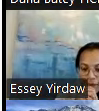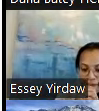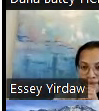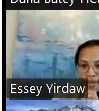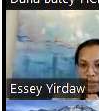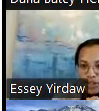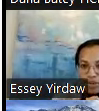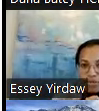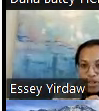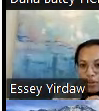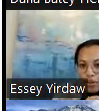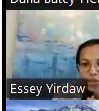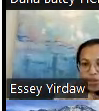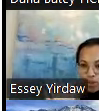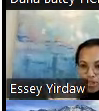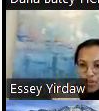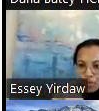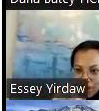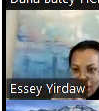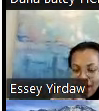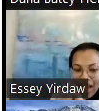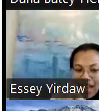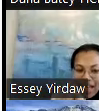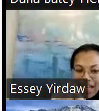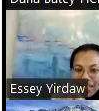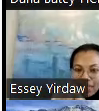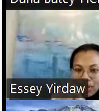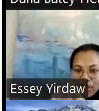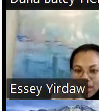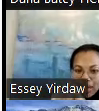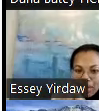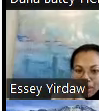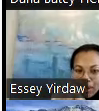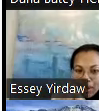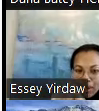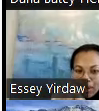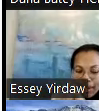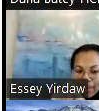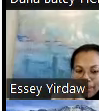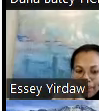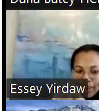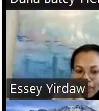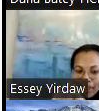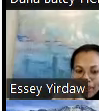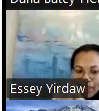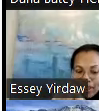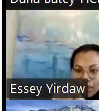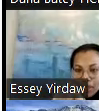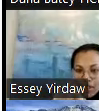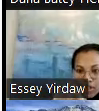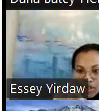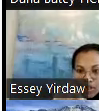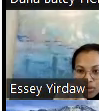that? Yeah, I'm sure that was a bunch of word soup. Sorry. I guess I'm just trying to think about, like, is this